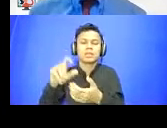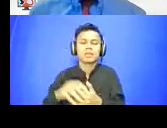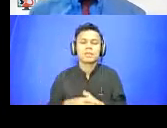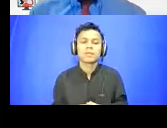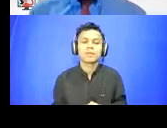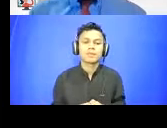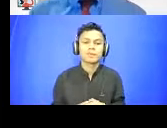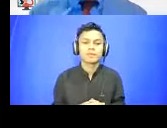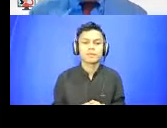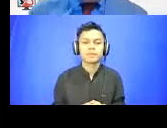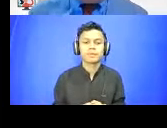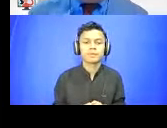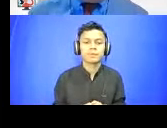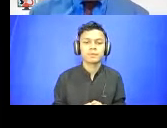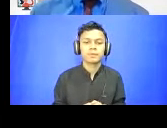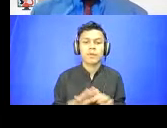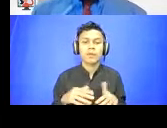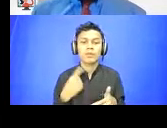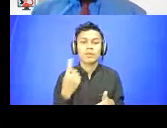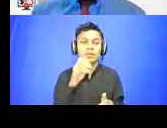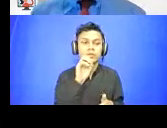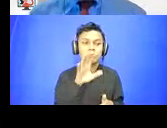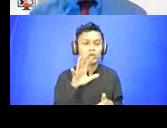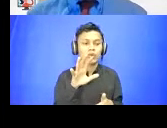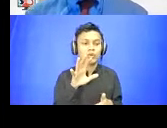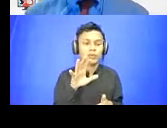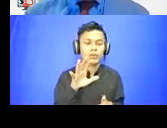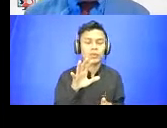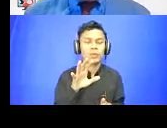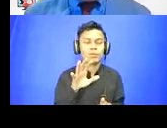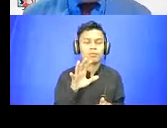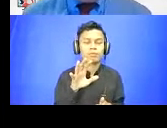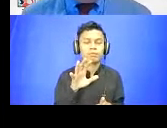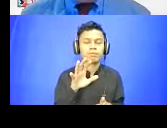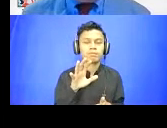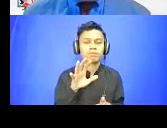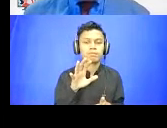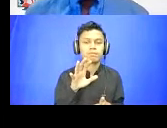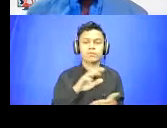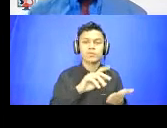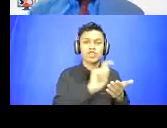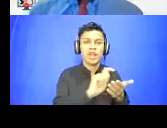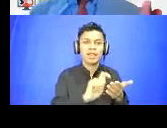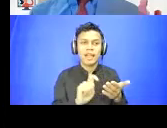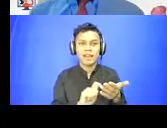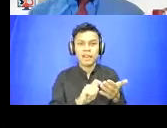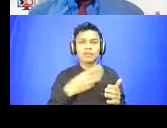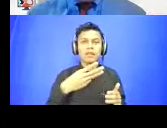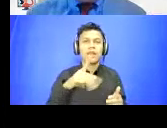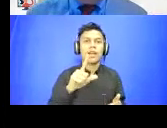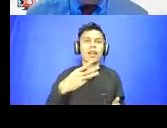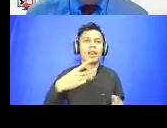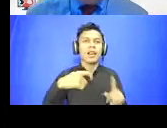record, electronic medical record, and also standards related to the use of technology in